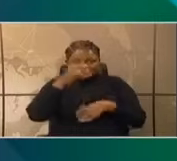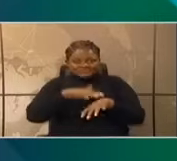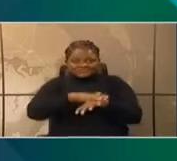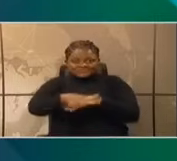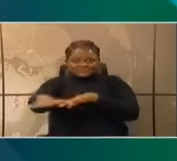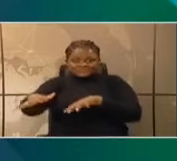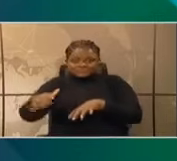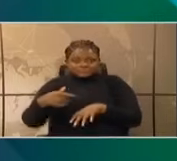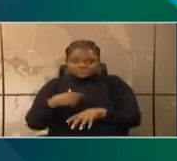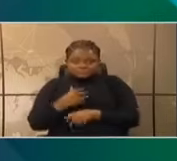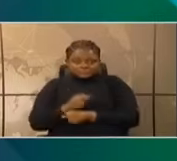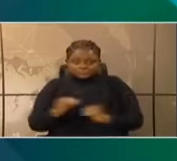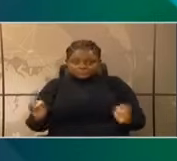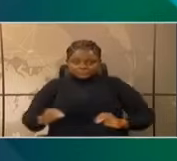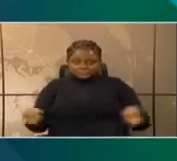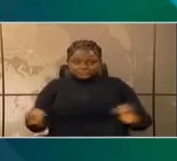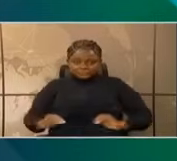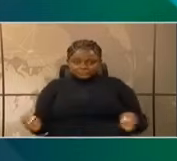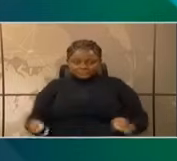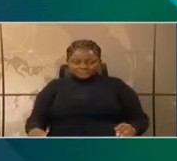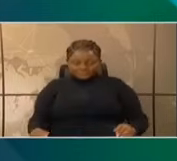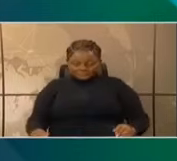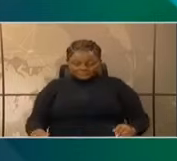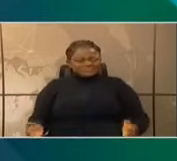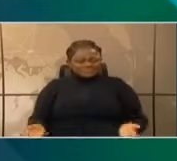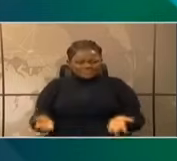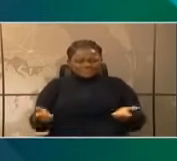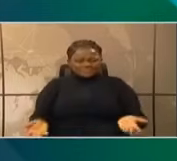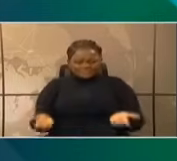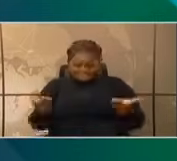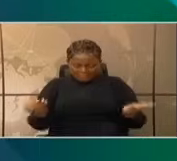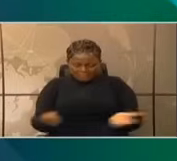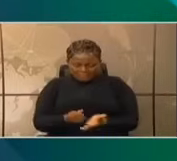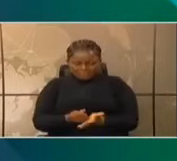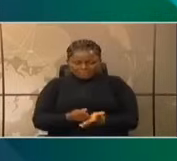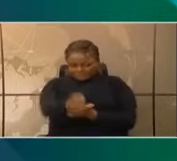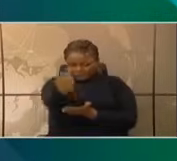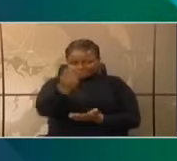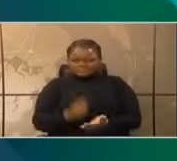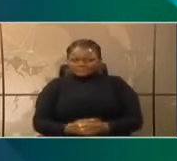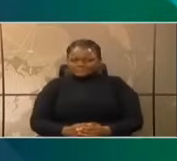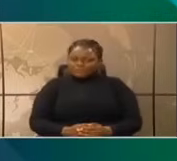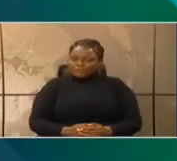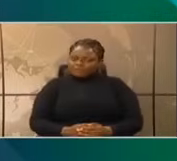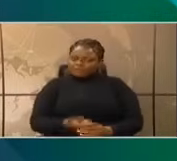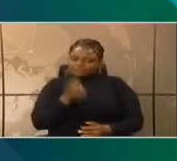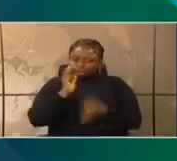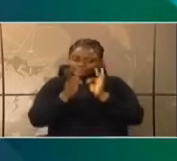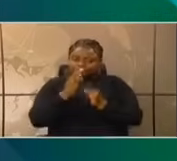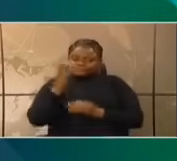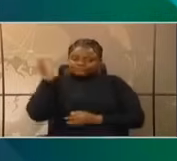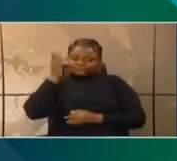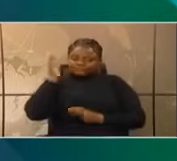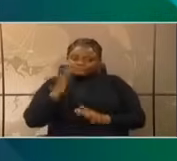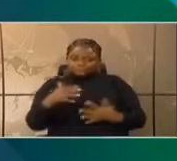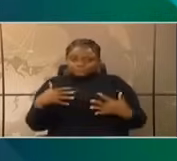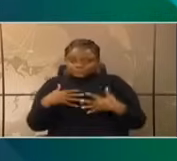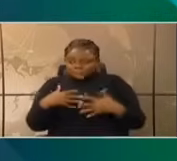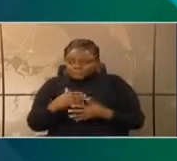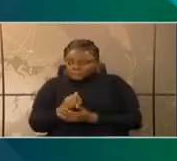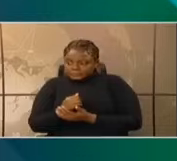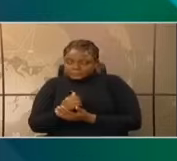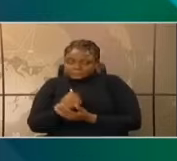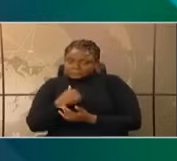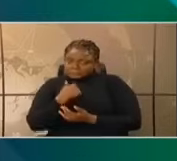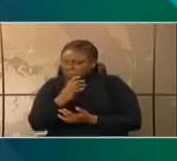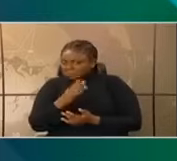Mrewa. What are we talking about? Se presente bia sroso be kasa wogana